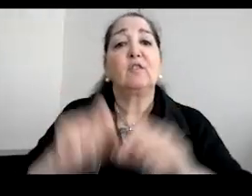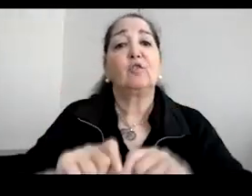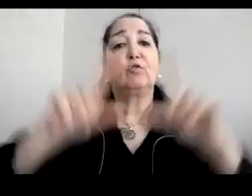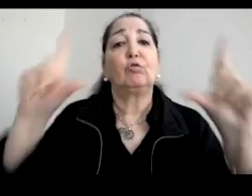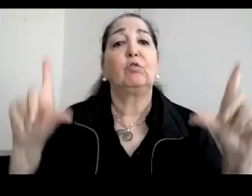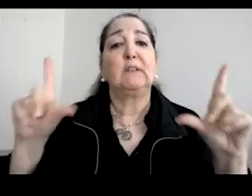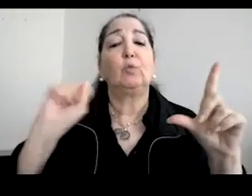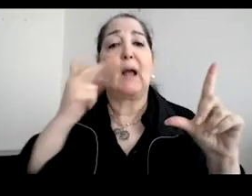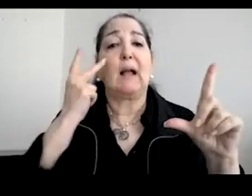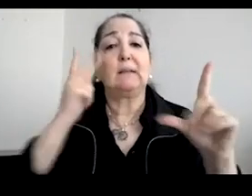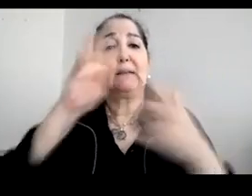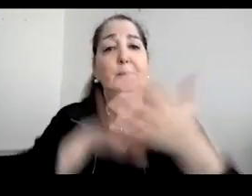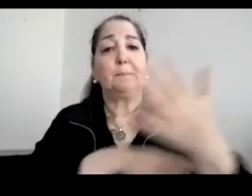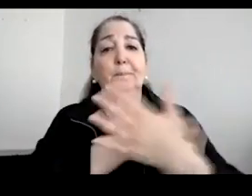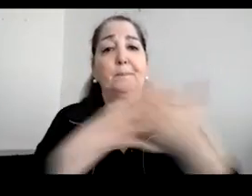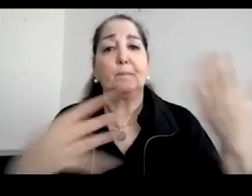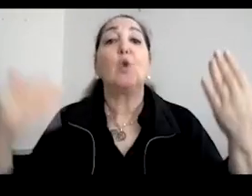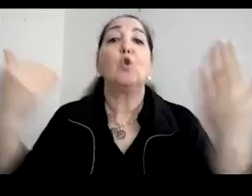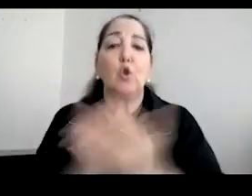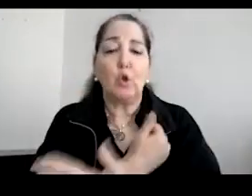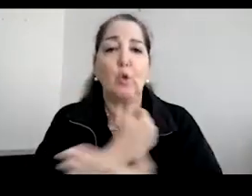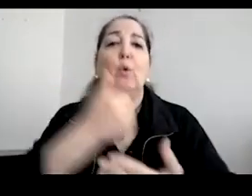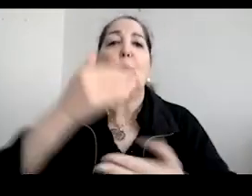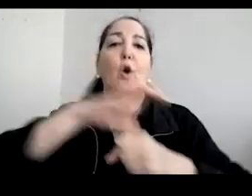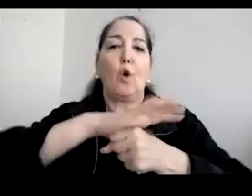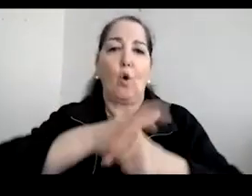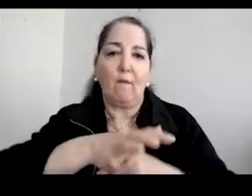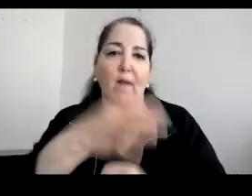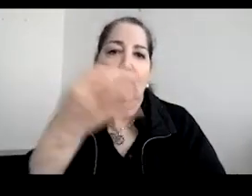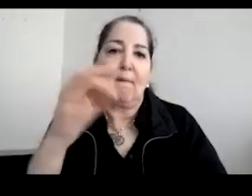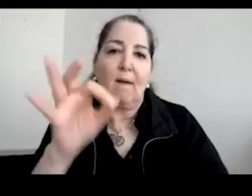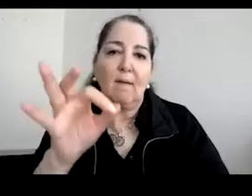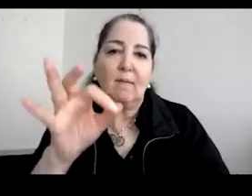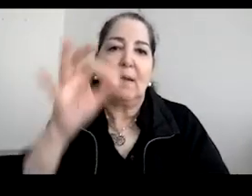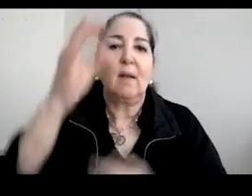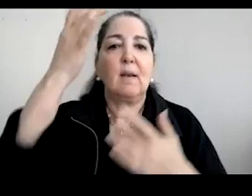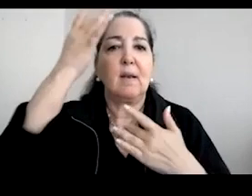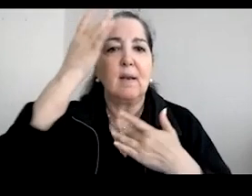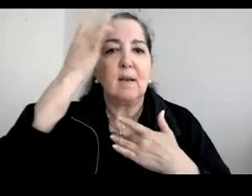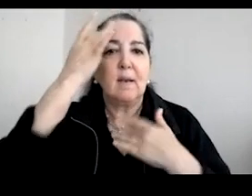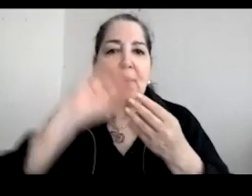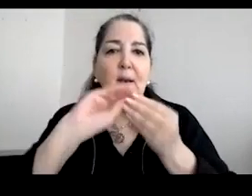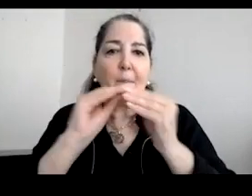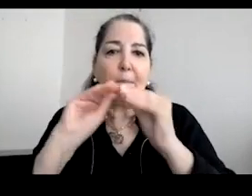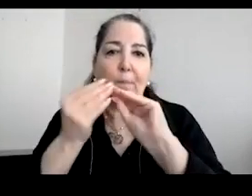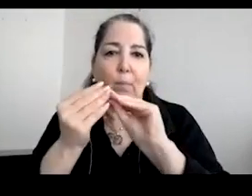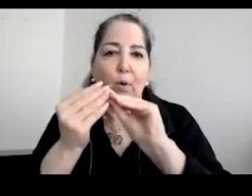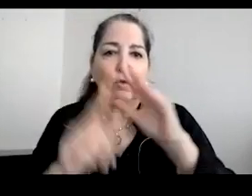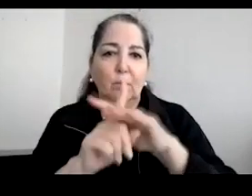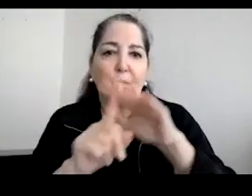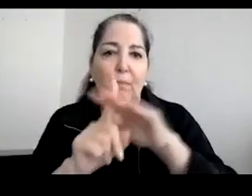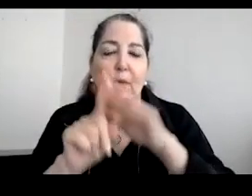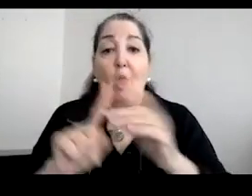the United States. So as people are aware, no doubt, the first case of COVID was detected back